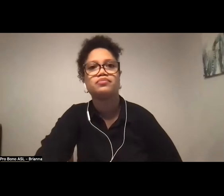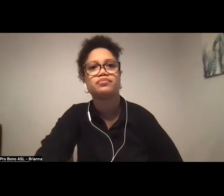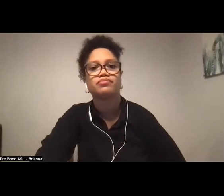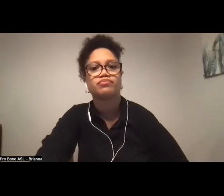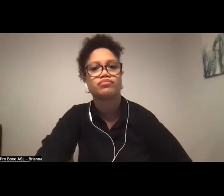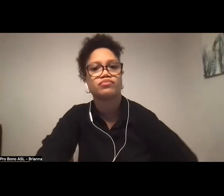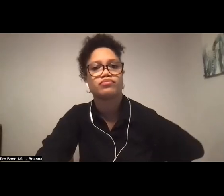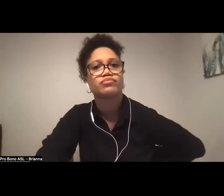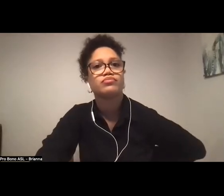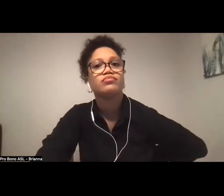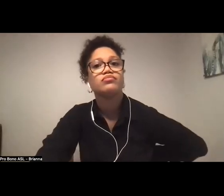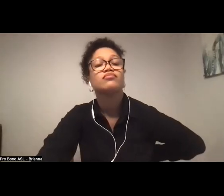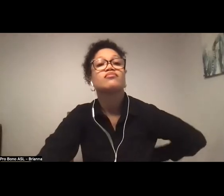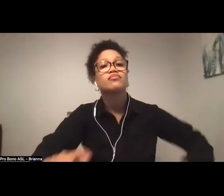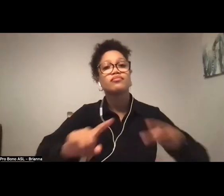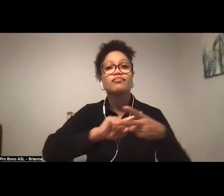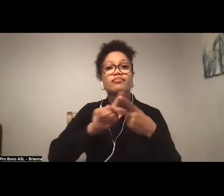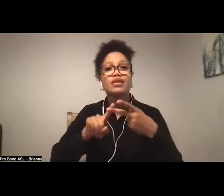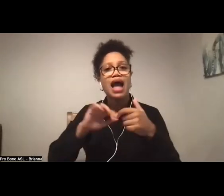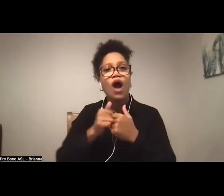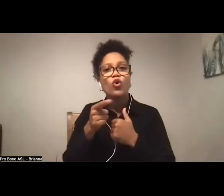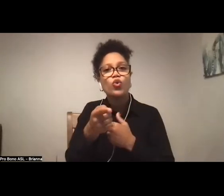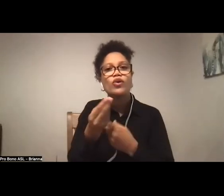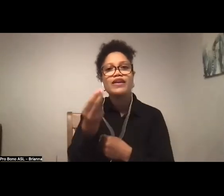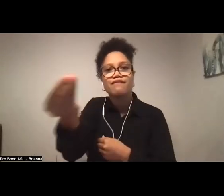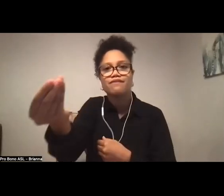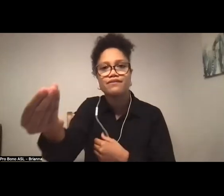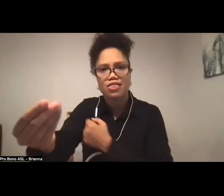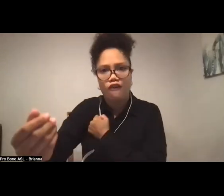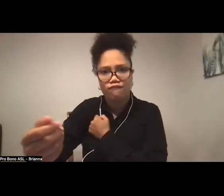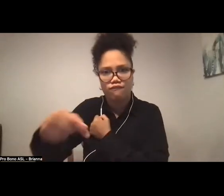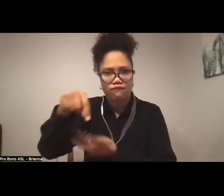How have you given love this week? Given love this week.